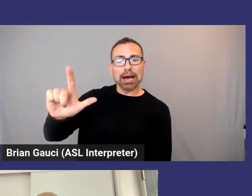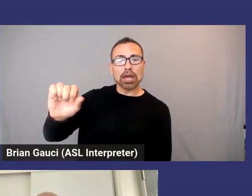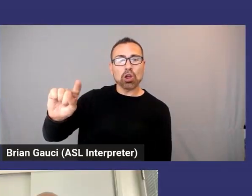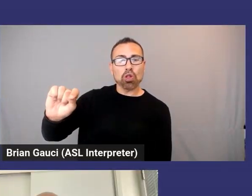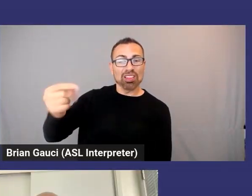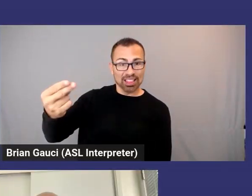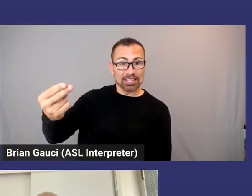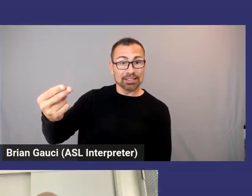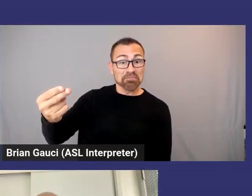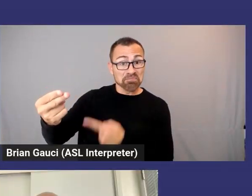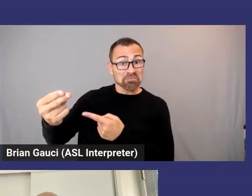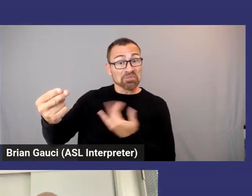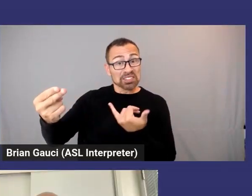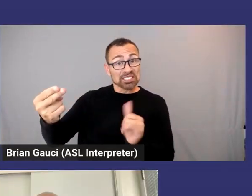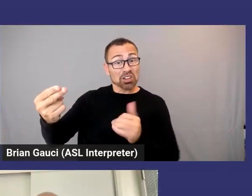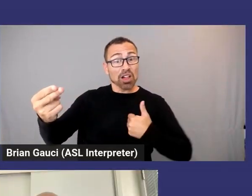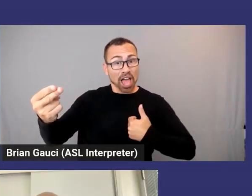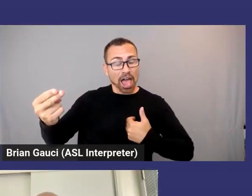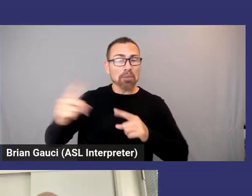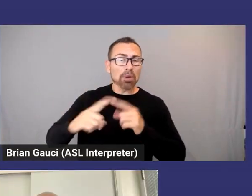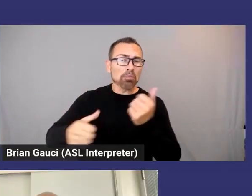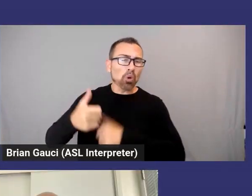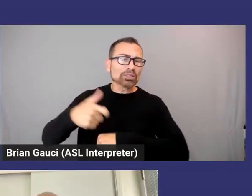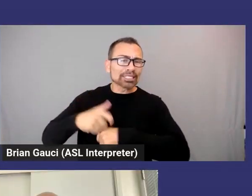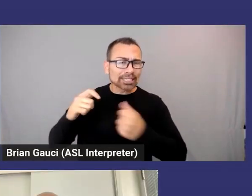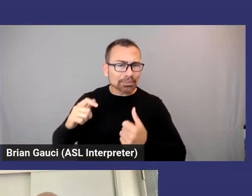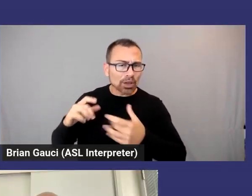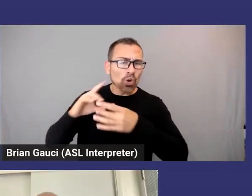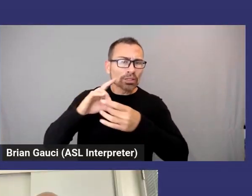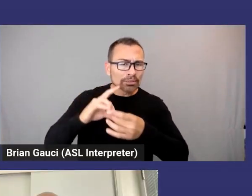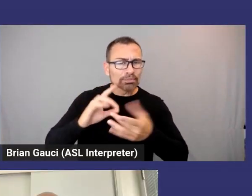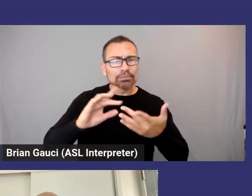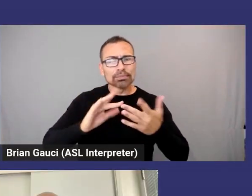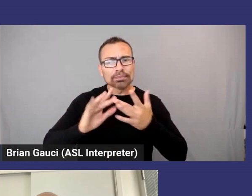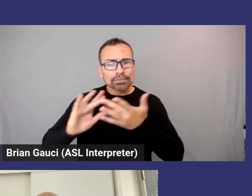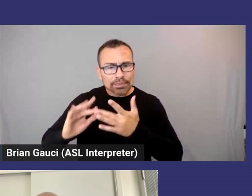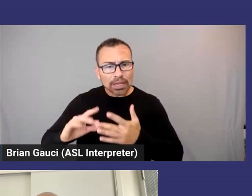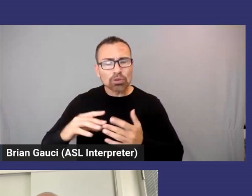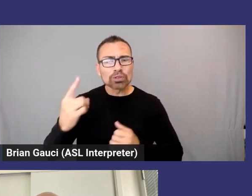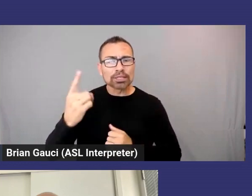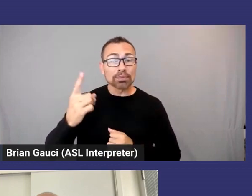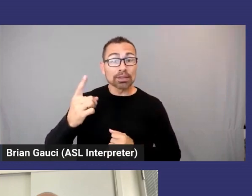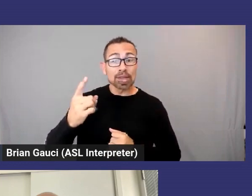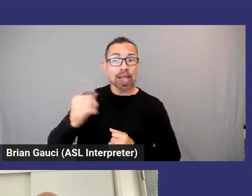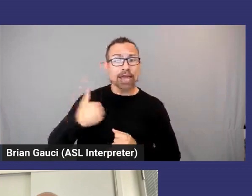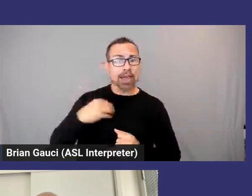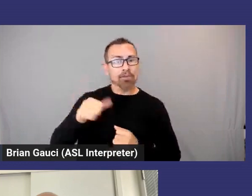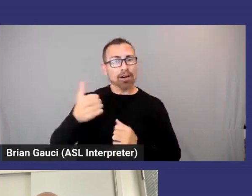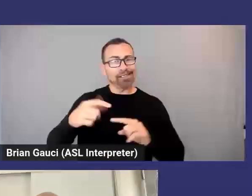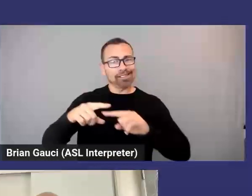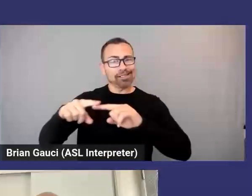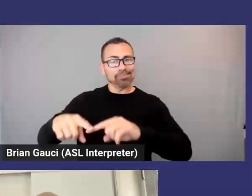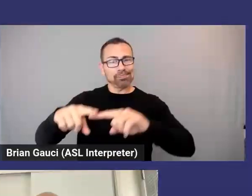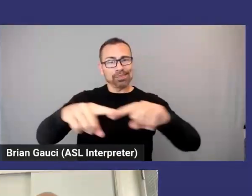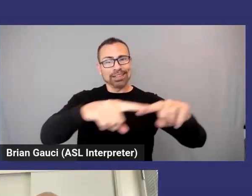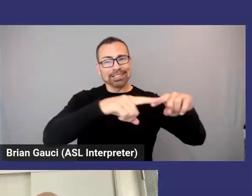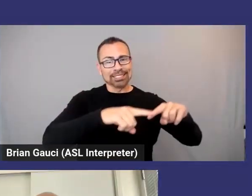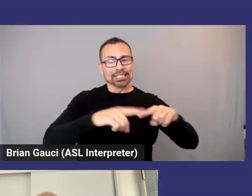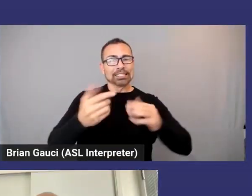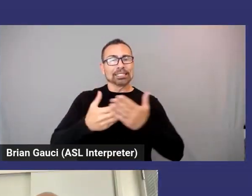are typically hooked up to the internet or hooked up to something where they have other dependencies, other things they need to talk about,